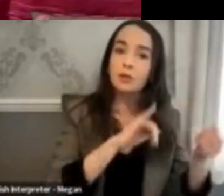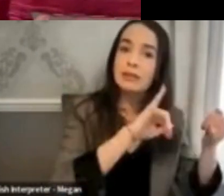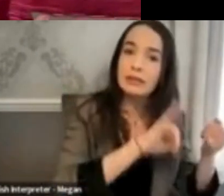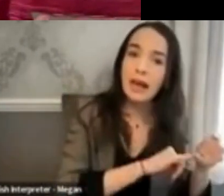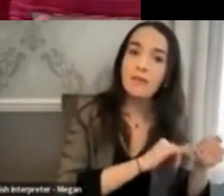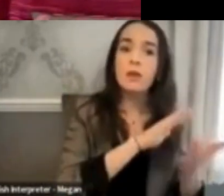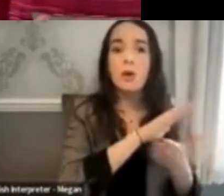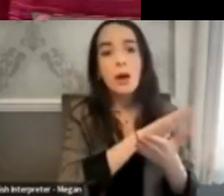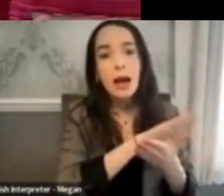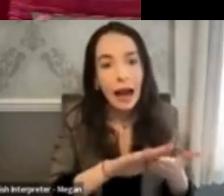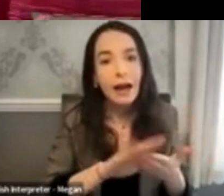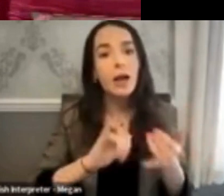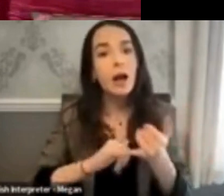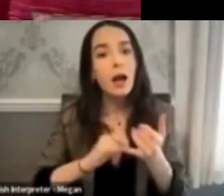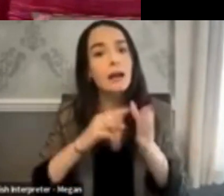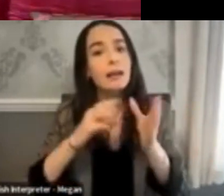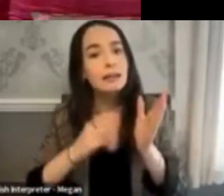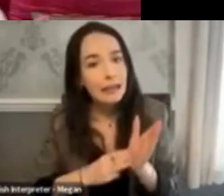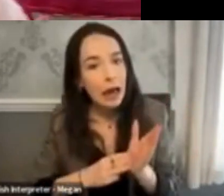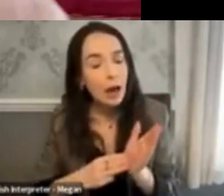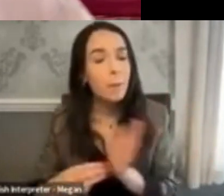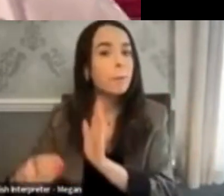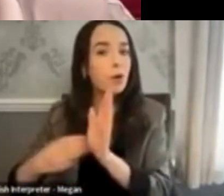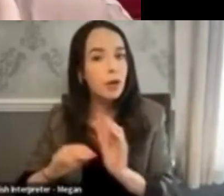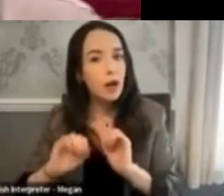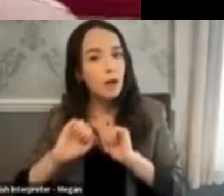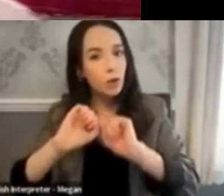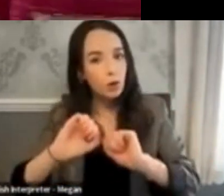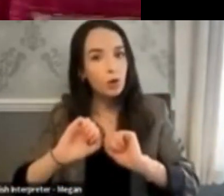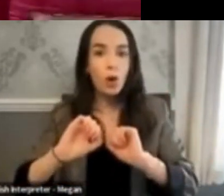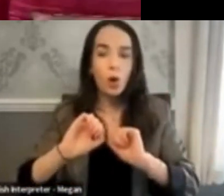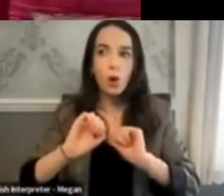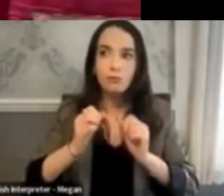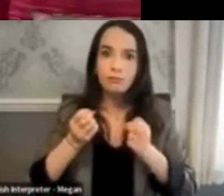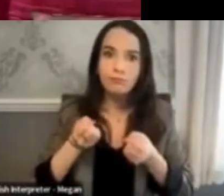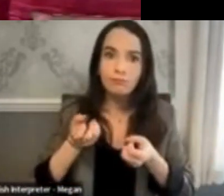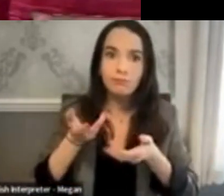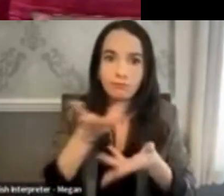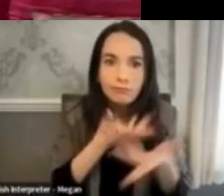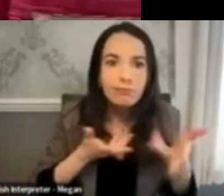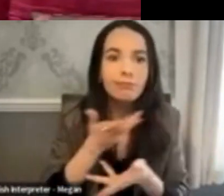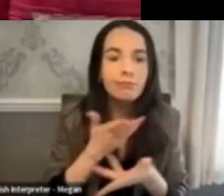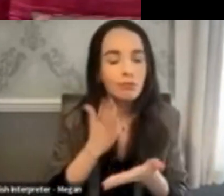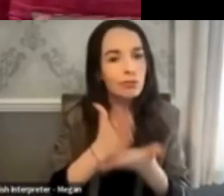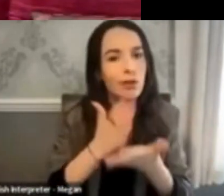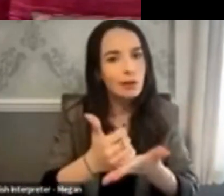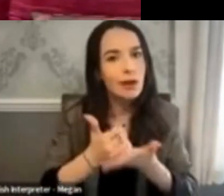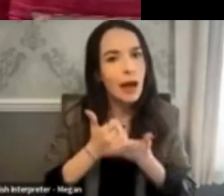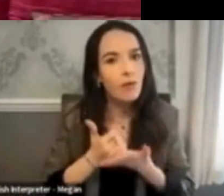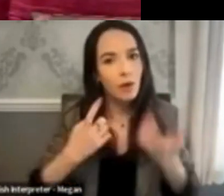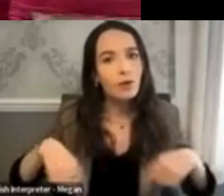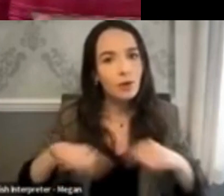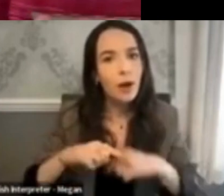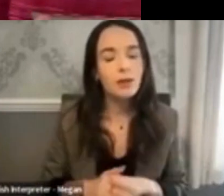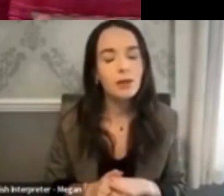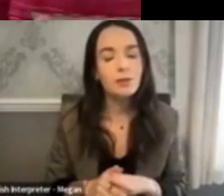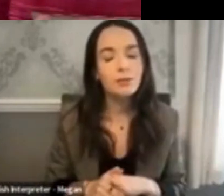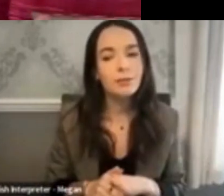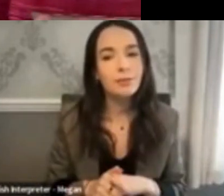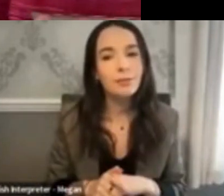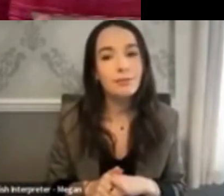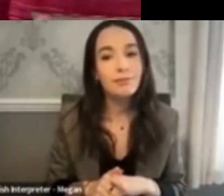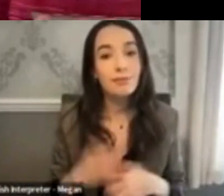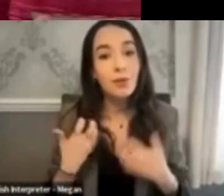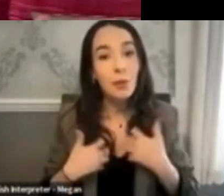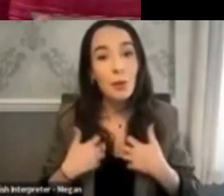Hannah, to Sam and Maria for your contributions. That's been really, really helpful. We look forward to working